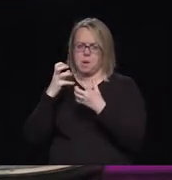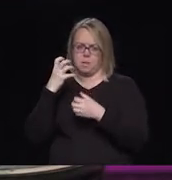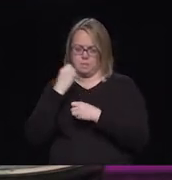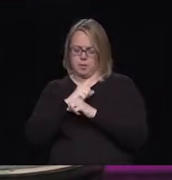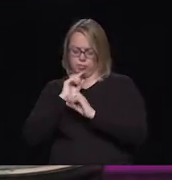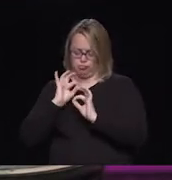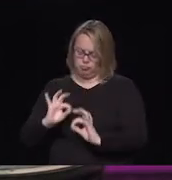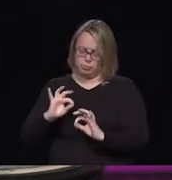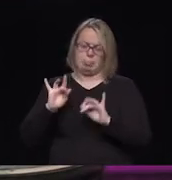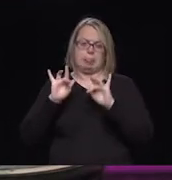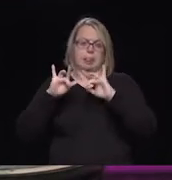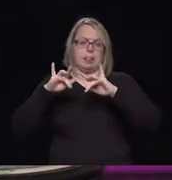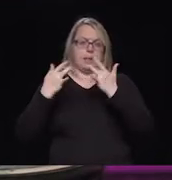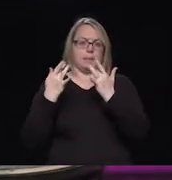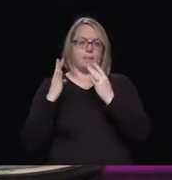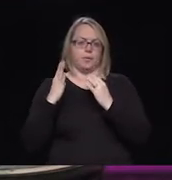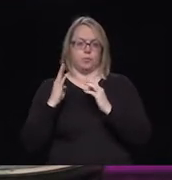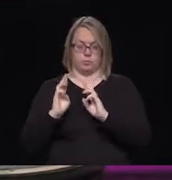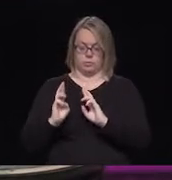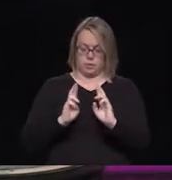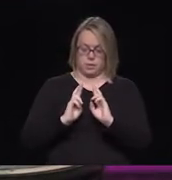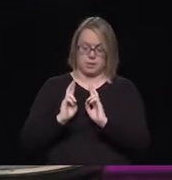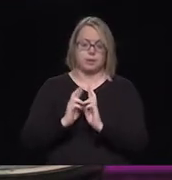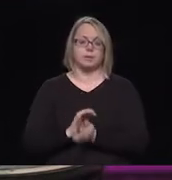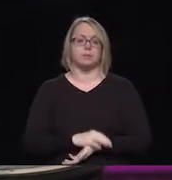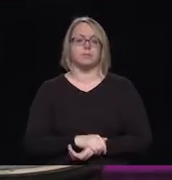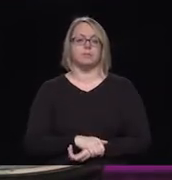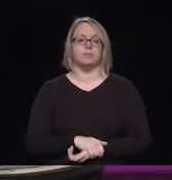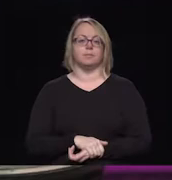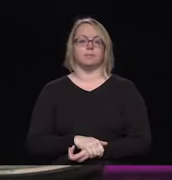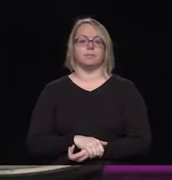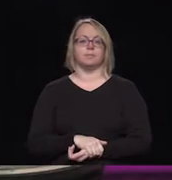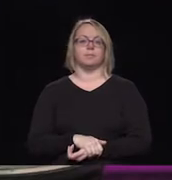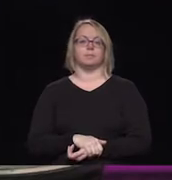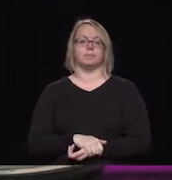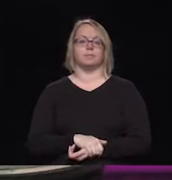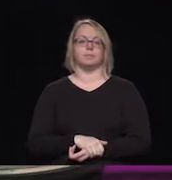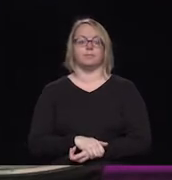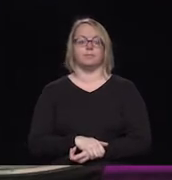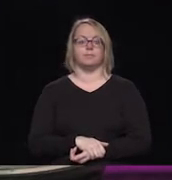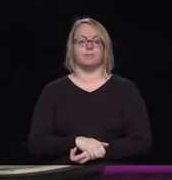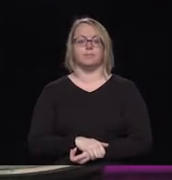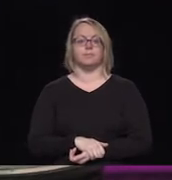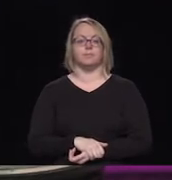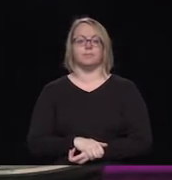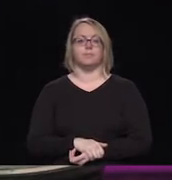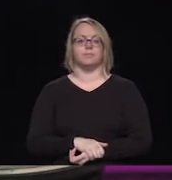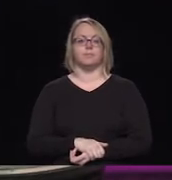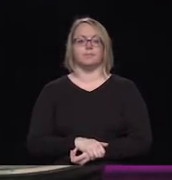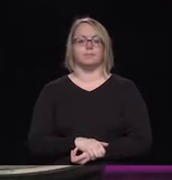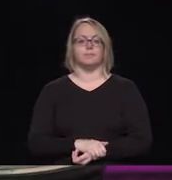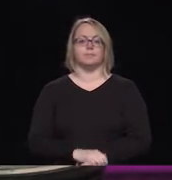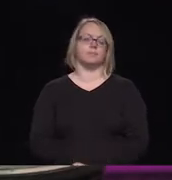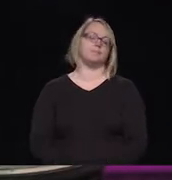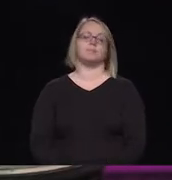that blue and then a big heaping scoop of white. Blend it in.